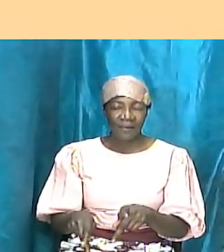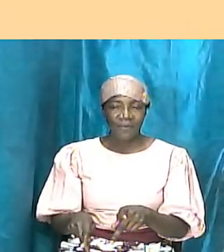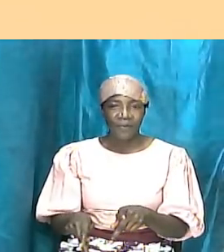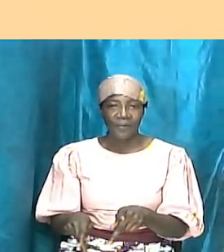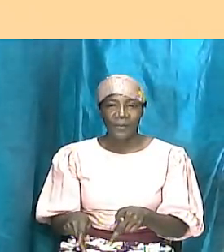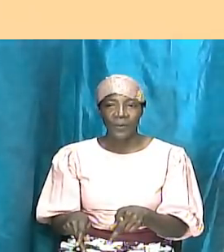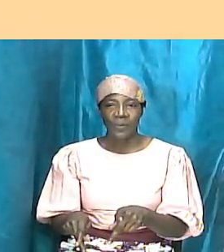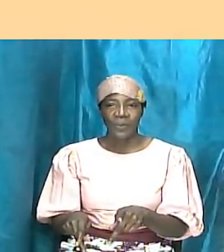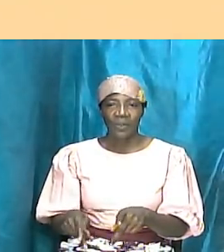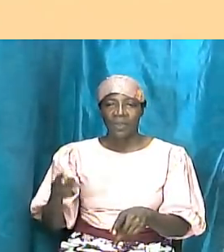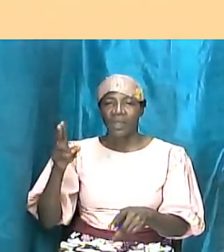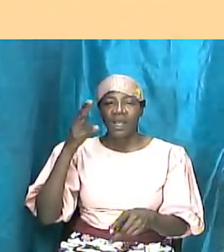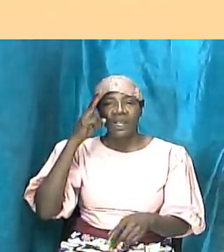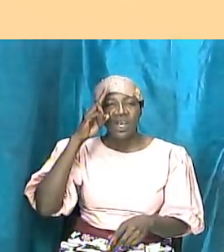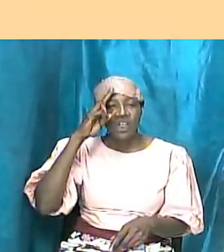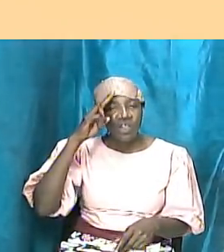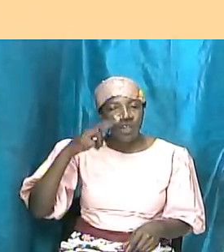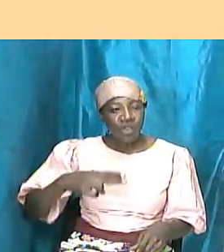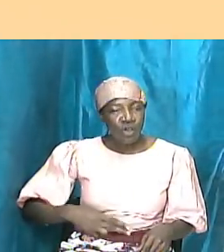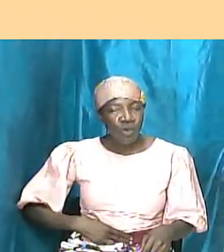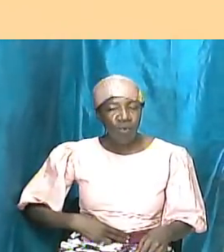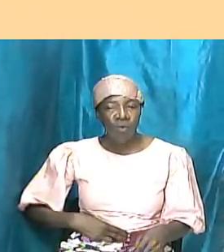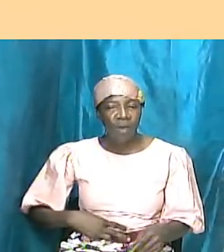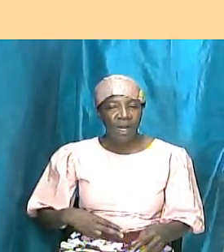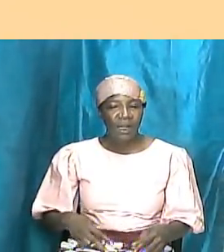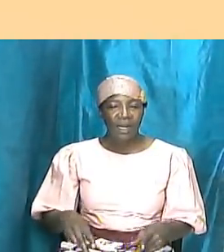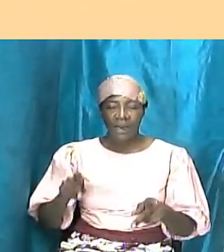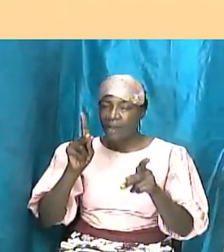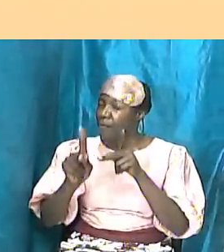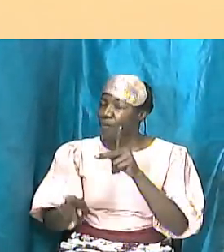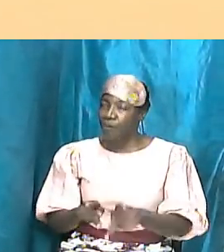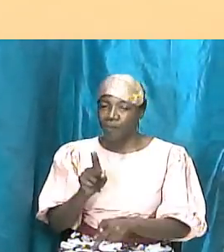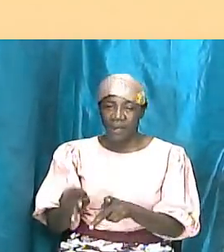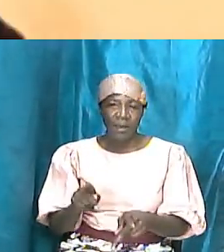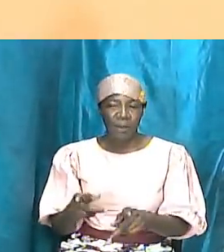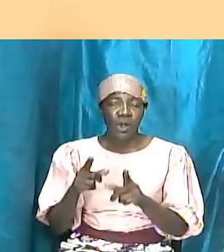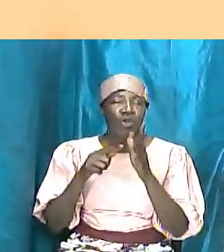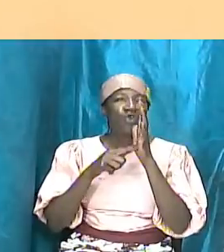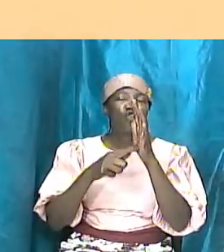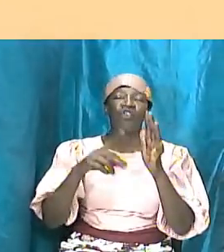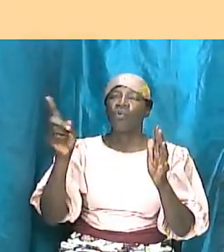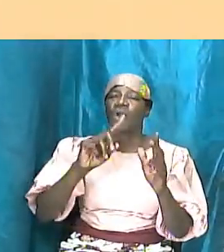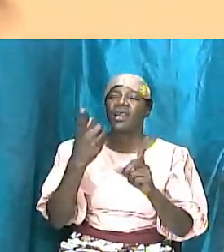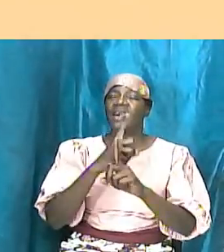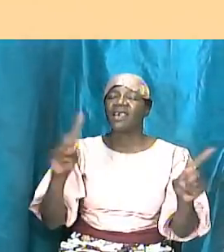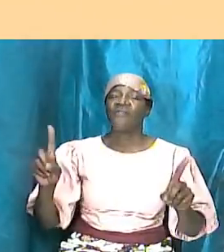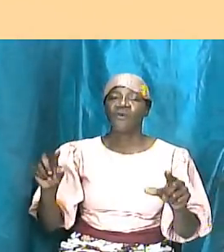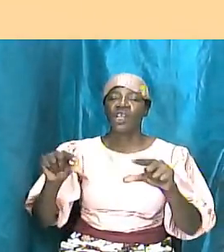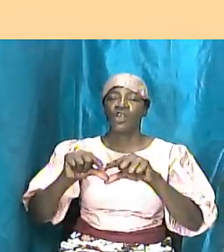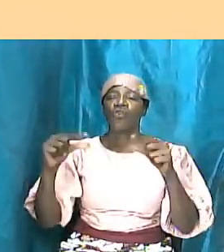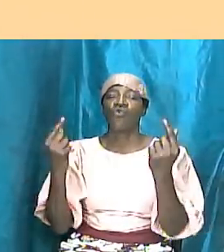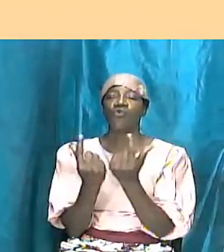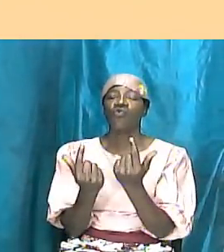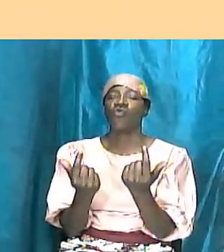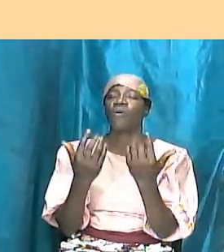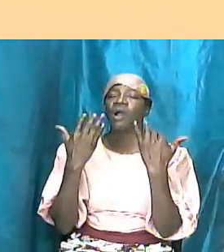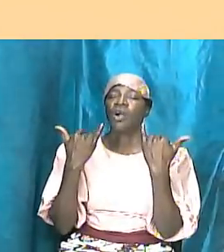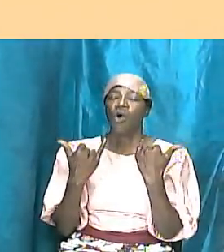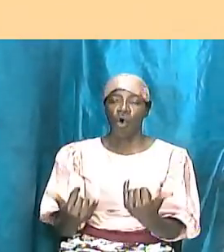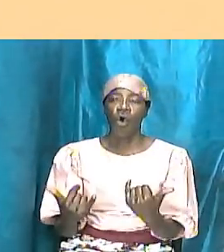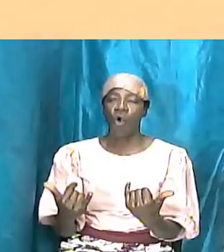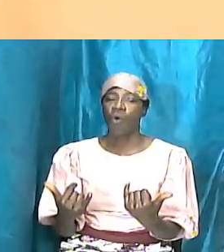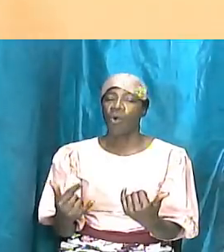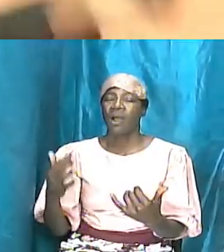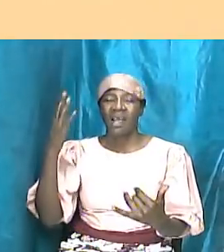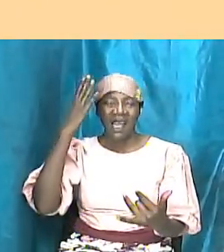you that this is in fact so, and we are going to show you where the different groupings come from and how they look the way we look, and why one skin